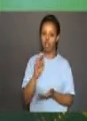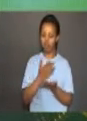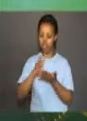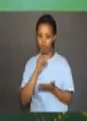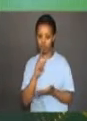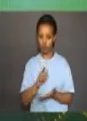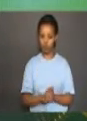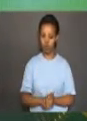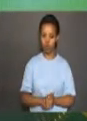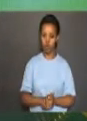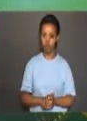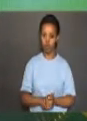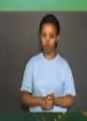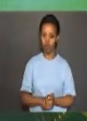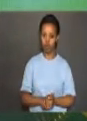are useful.